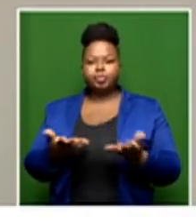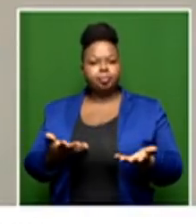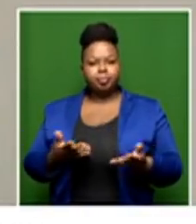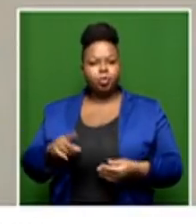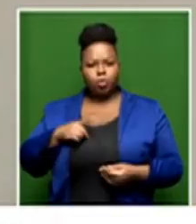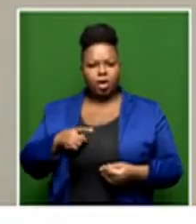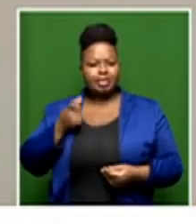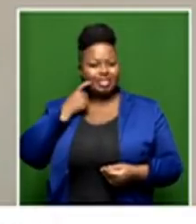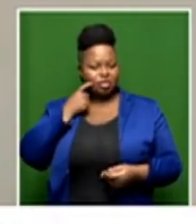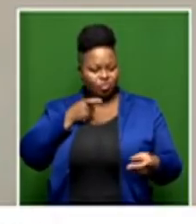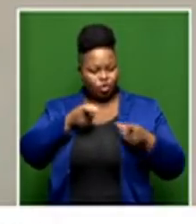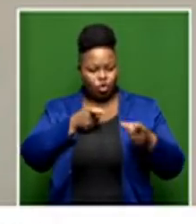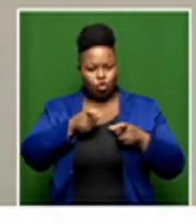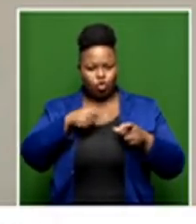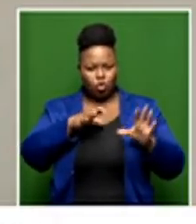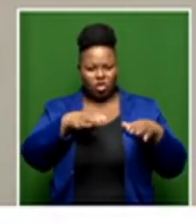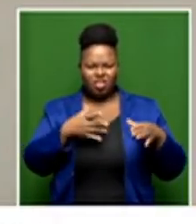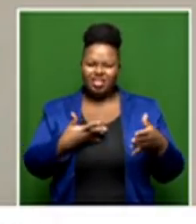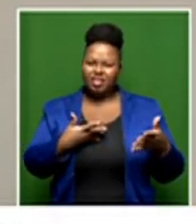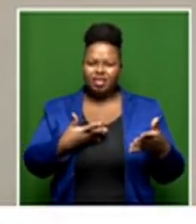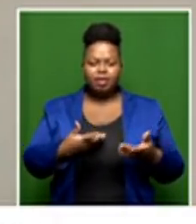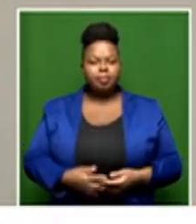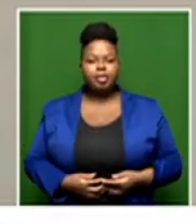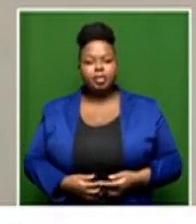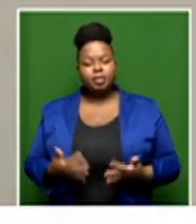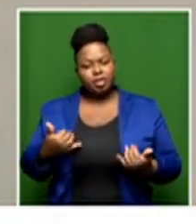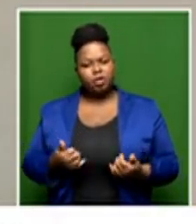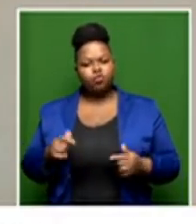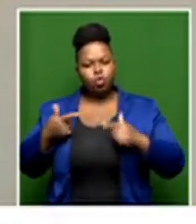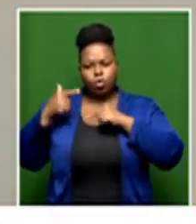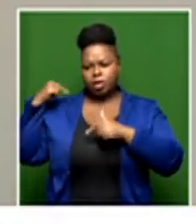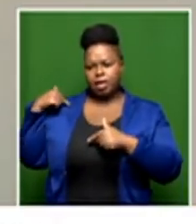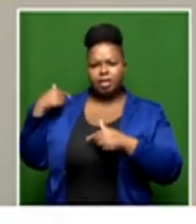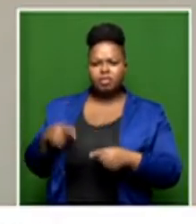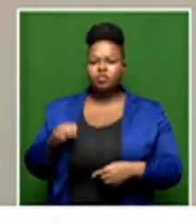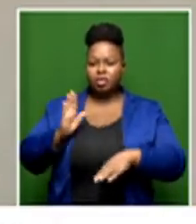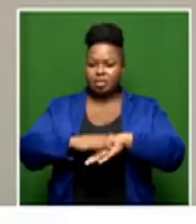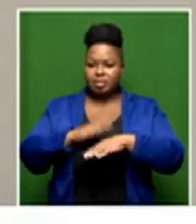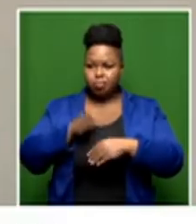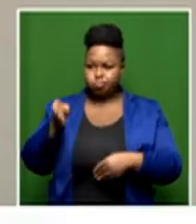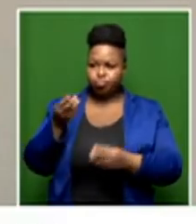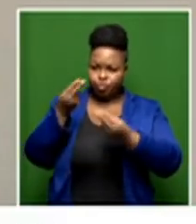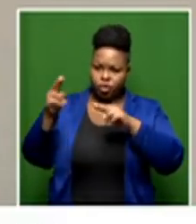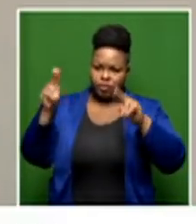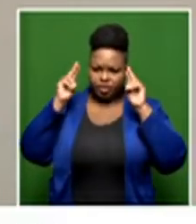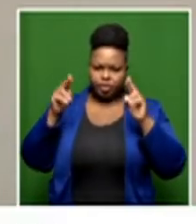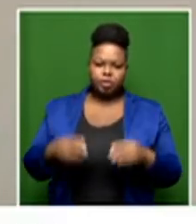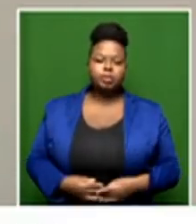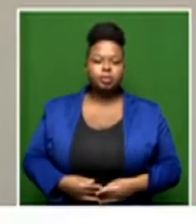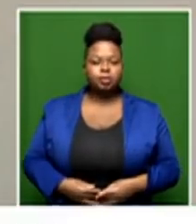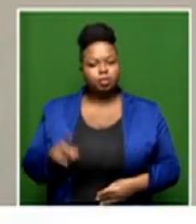which is controlled, So the legacy of those, of their time at universities ought to